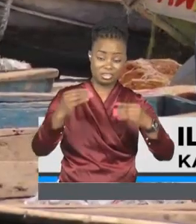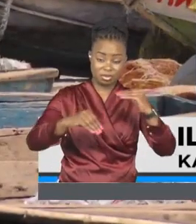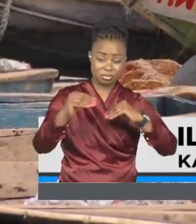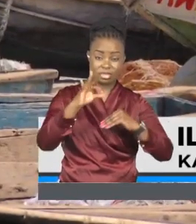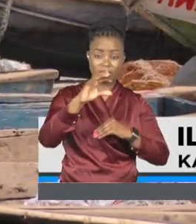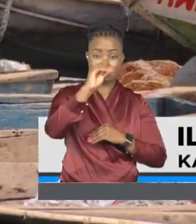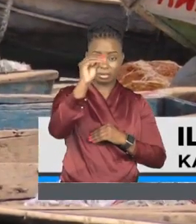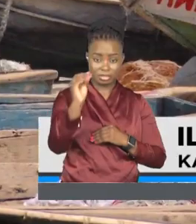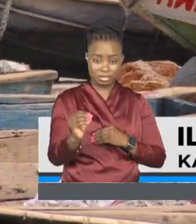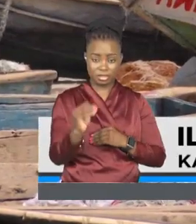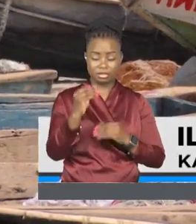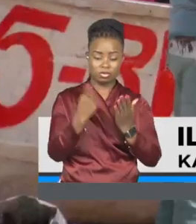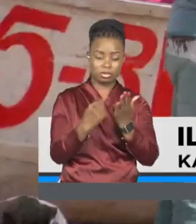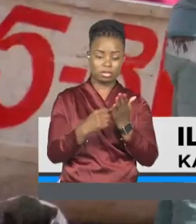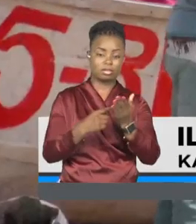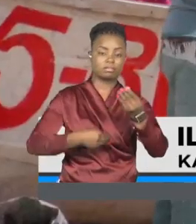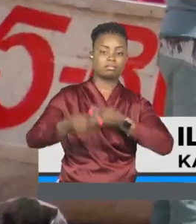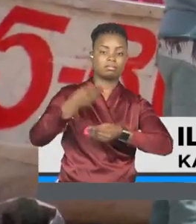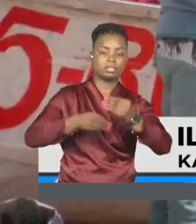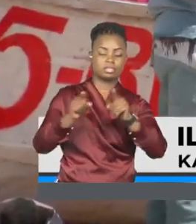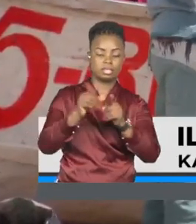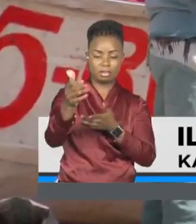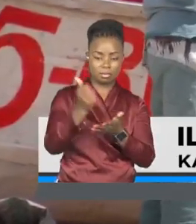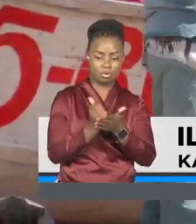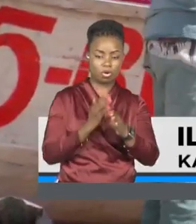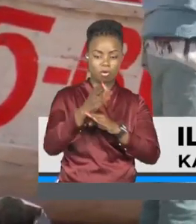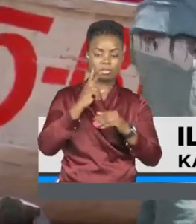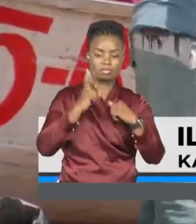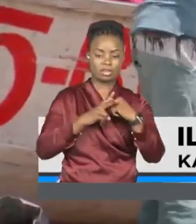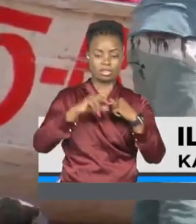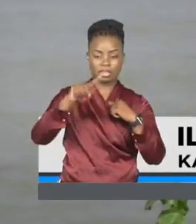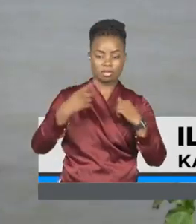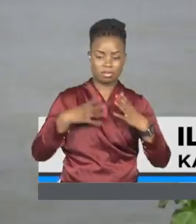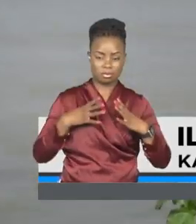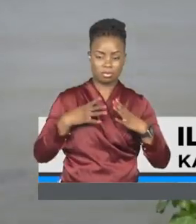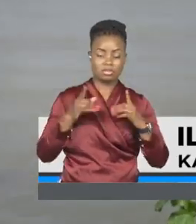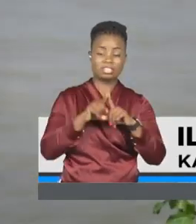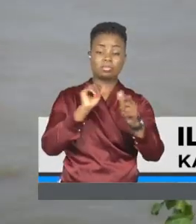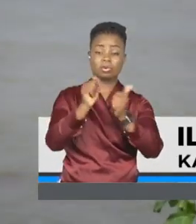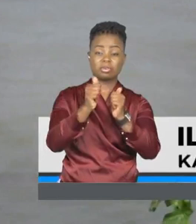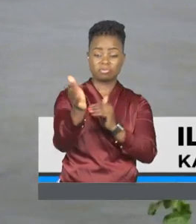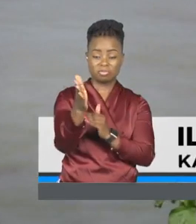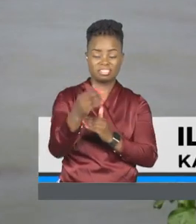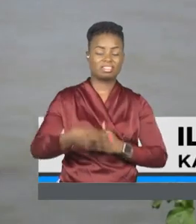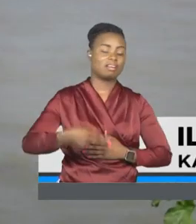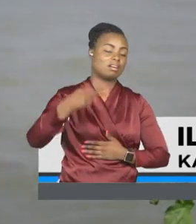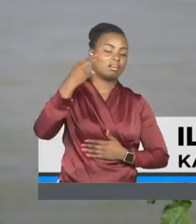gross domestic product and employs over 700,000 people, and competition for fish is high in the lake waters.